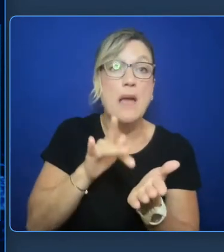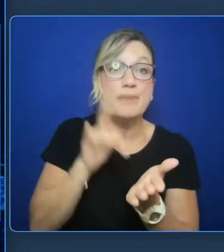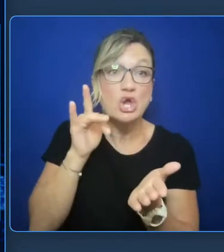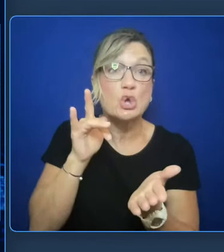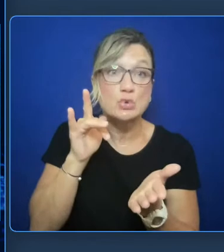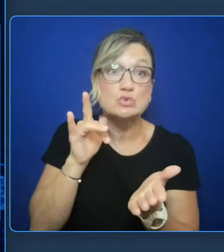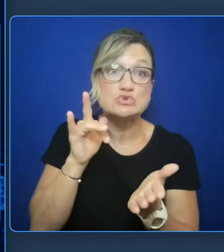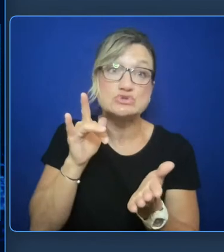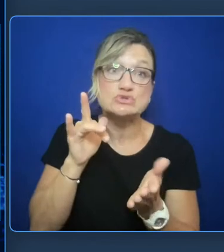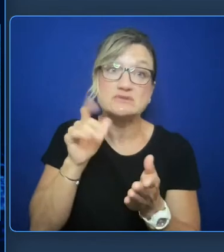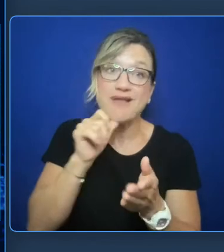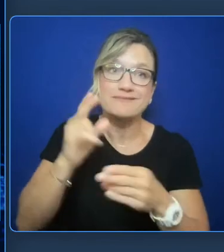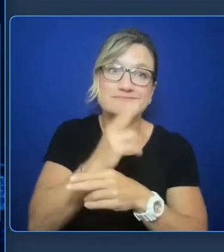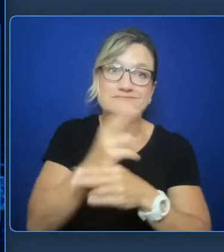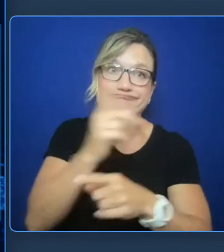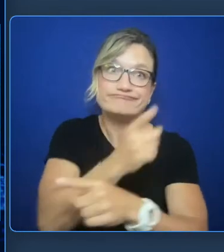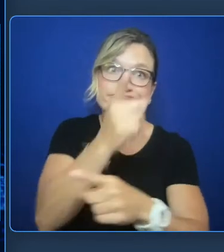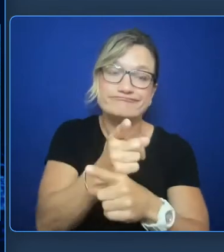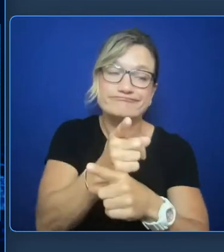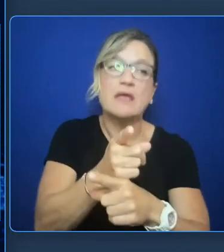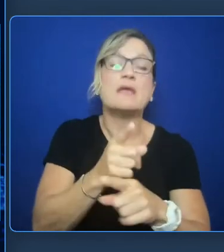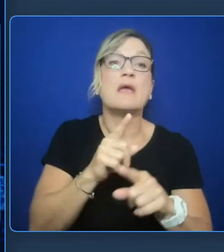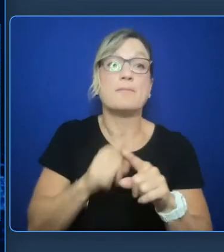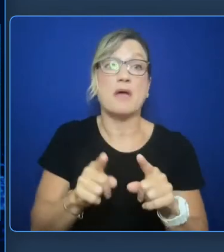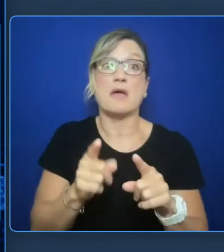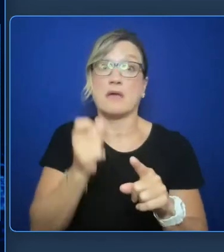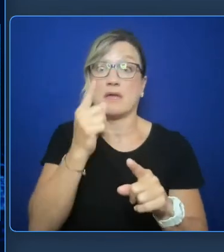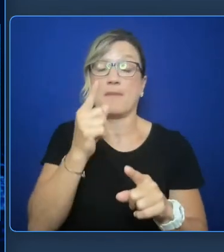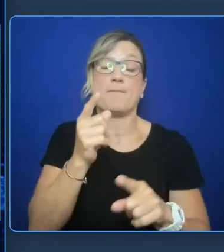that had people not like it, but it was incredibly powerful.